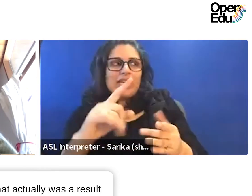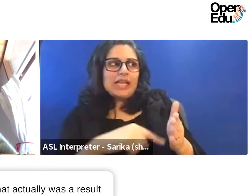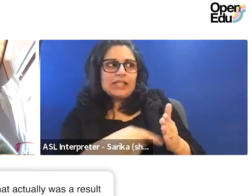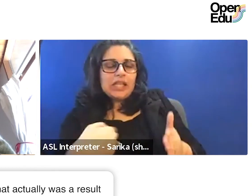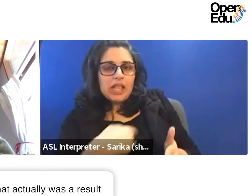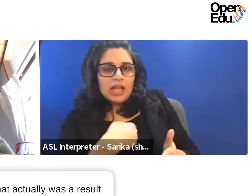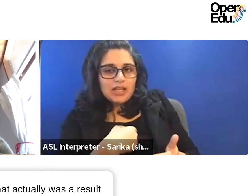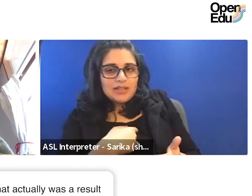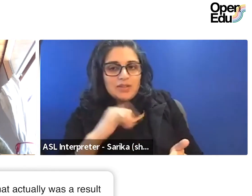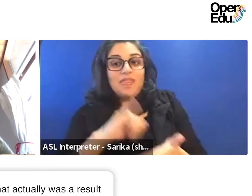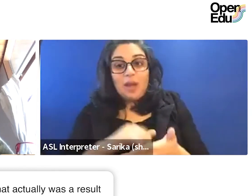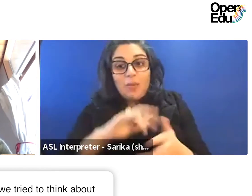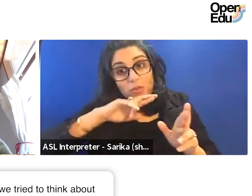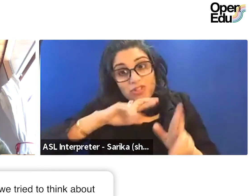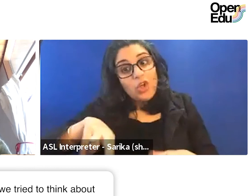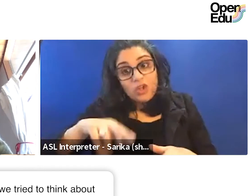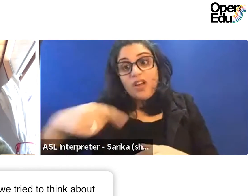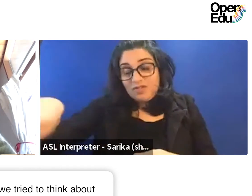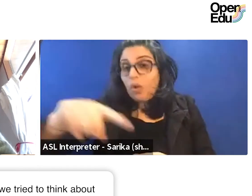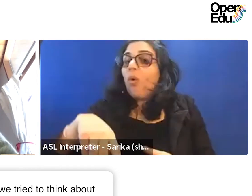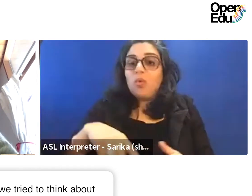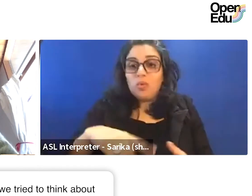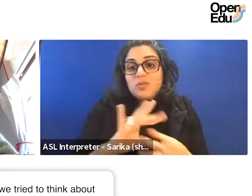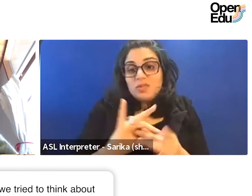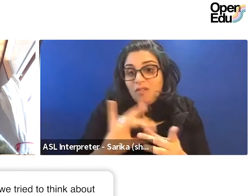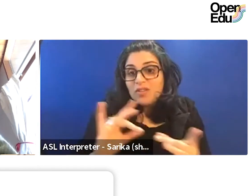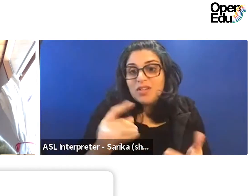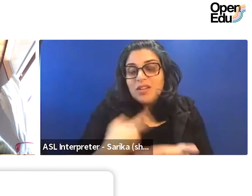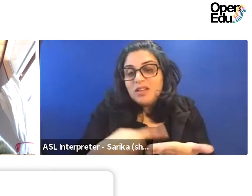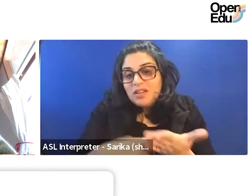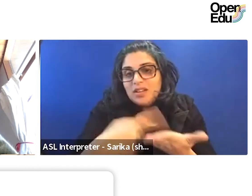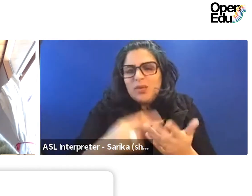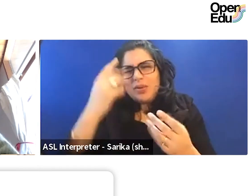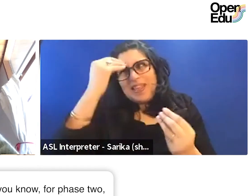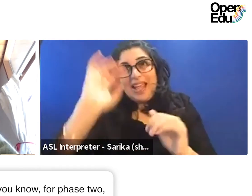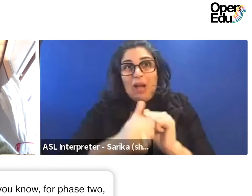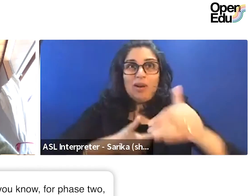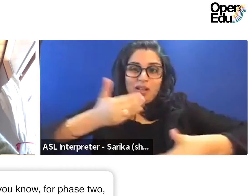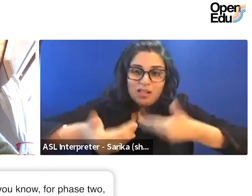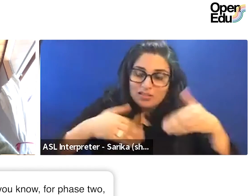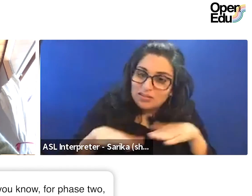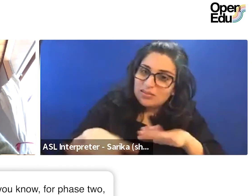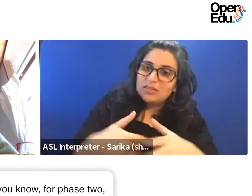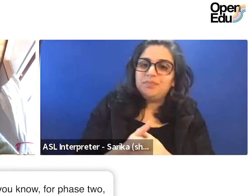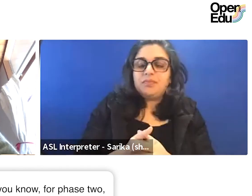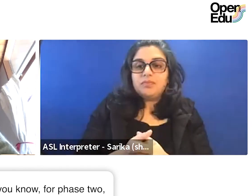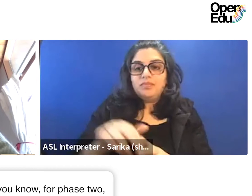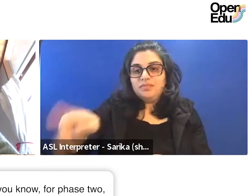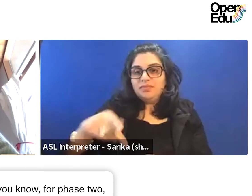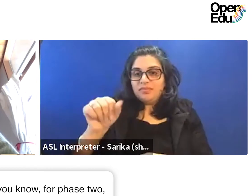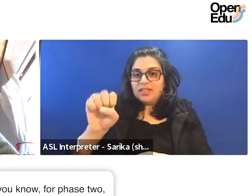actually was a result of those conversations as we tried to think about how we might go forward. And for phase 2, I